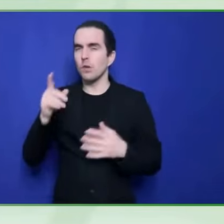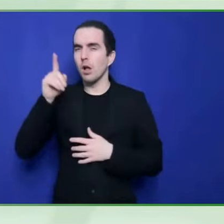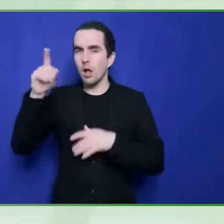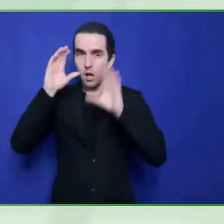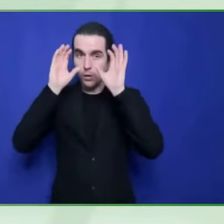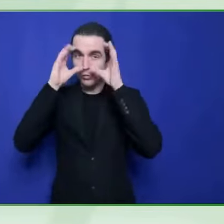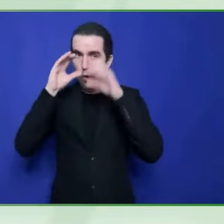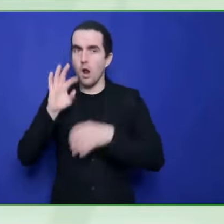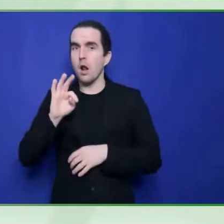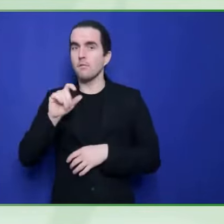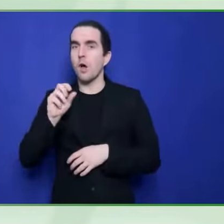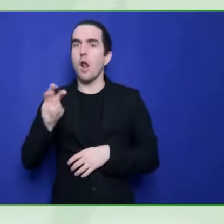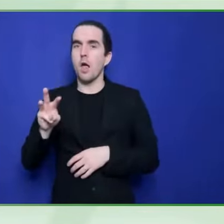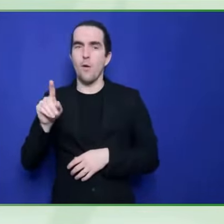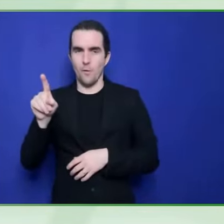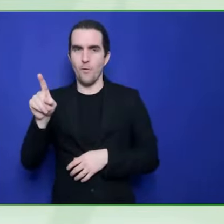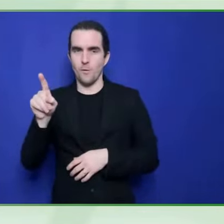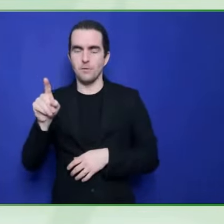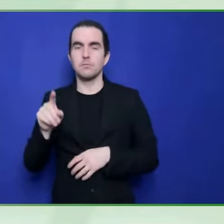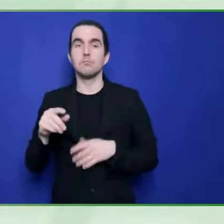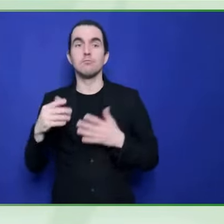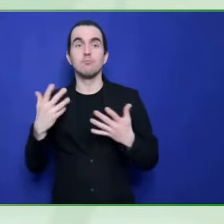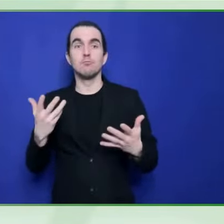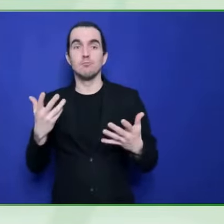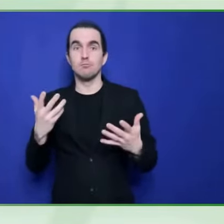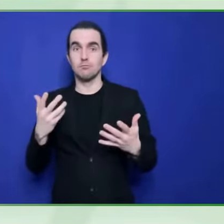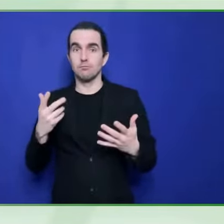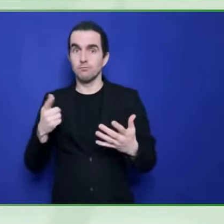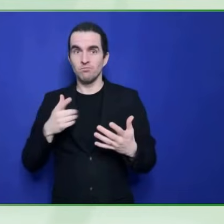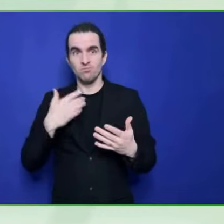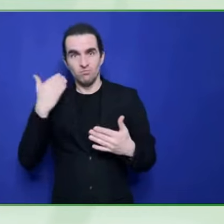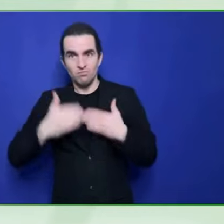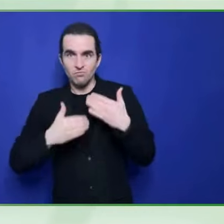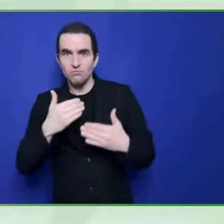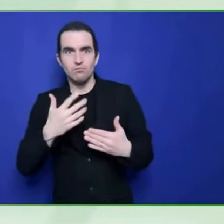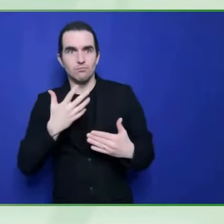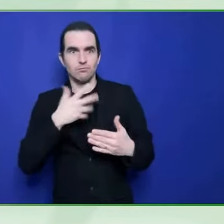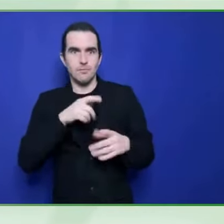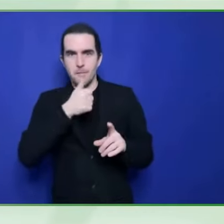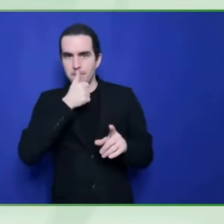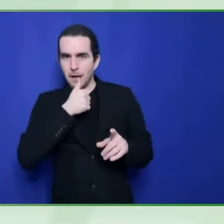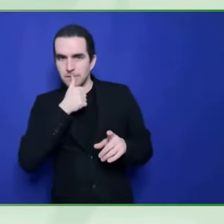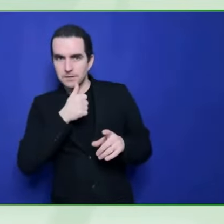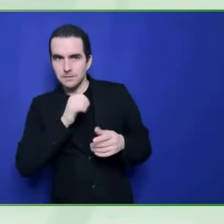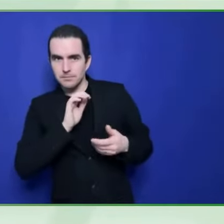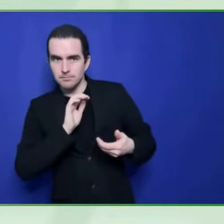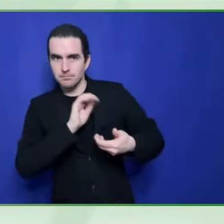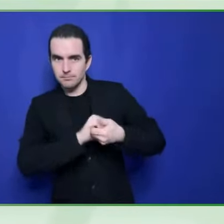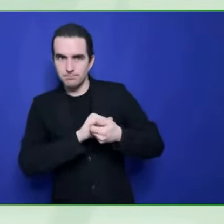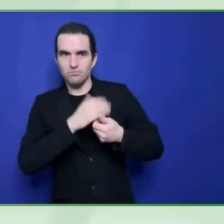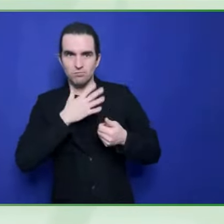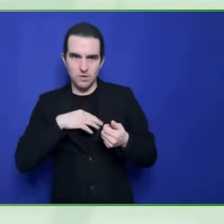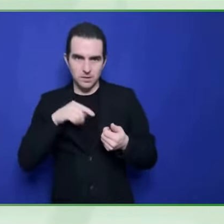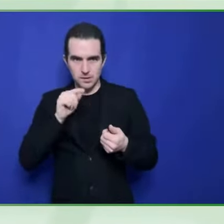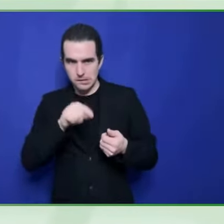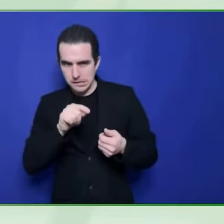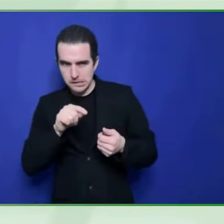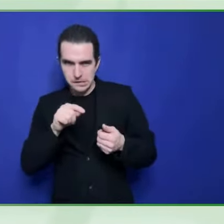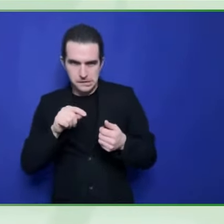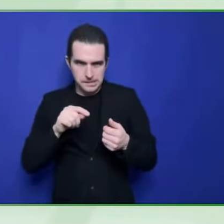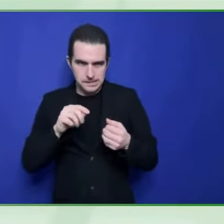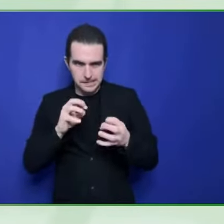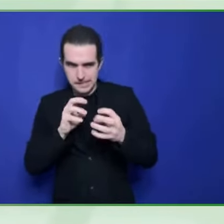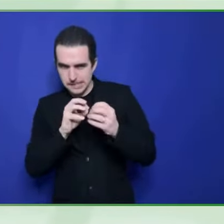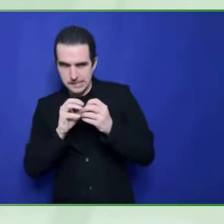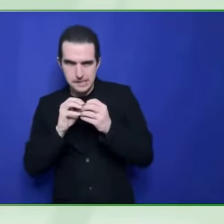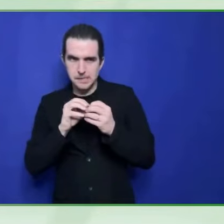these challenges are endemic to many, many cities, possibly all cities, the local challenges are